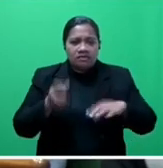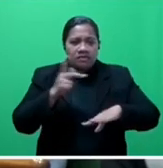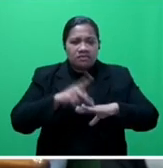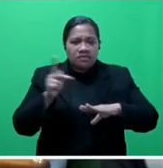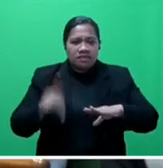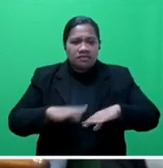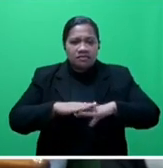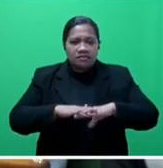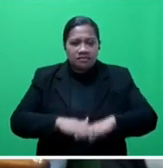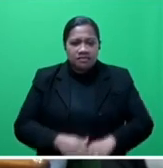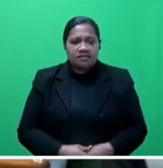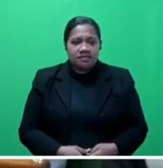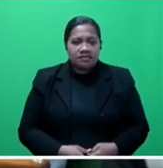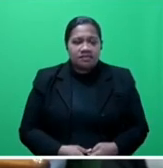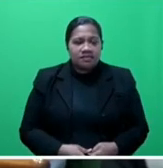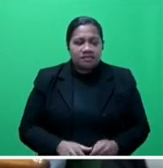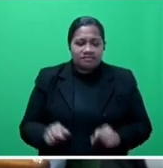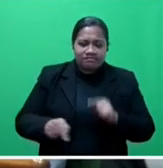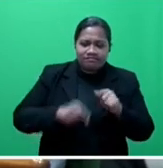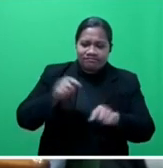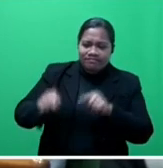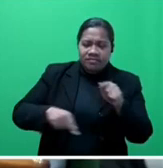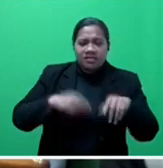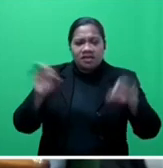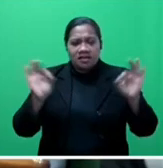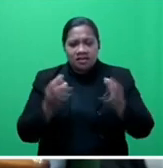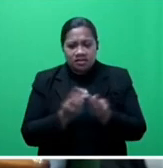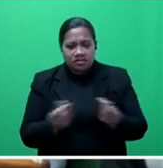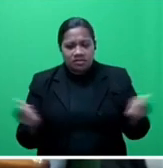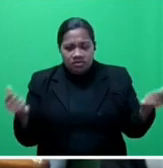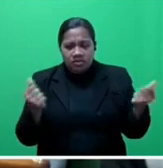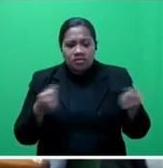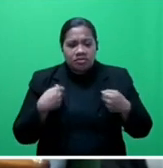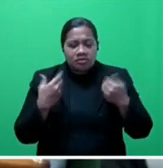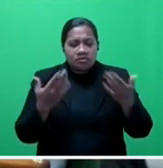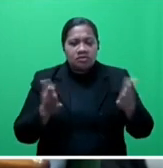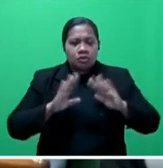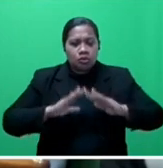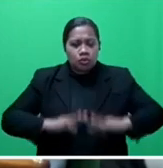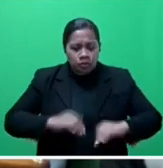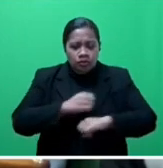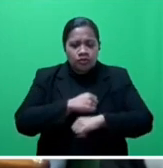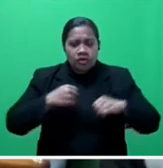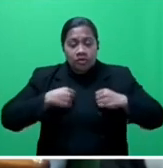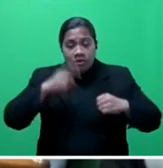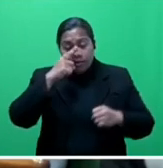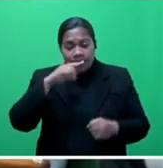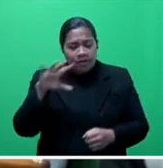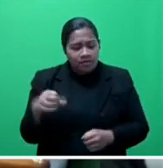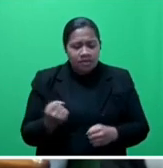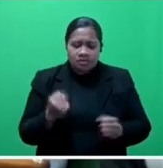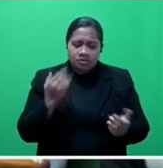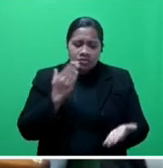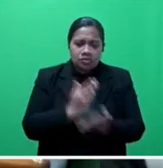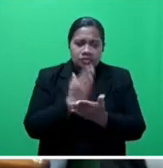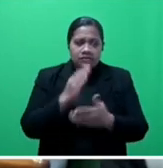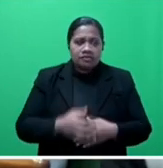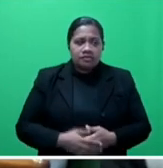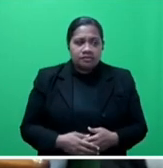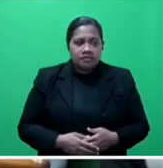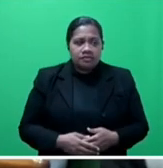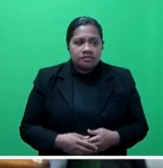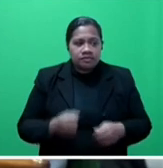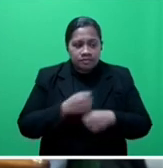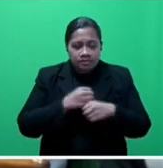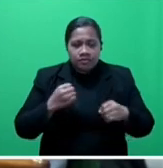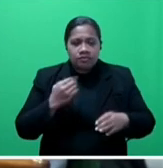accusations against each other without offering solutions to grant relief for our people must stop. Our youth want jobs and